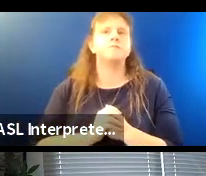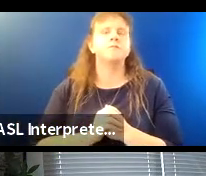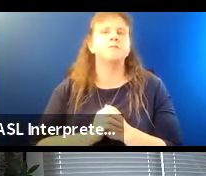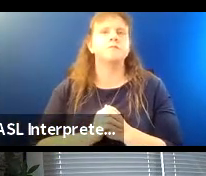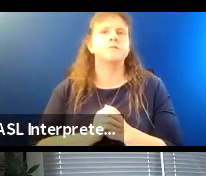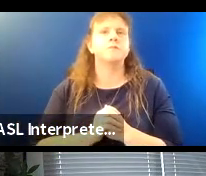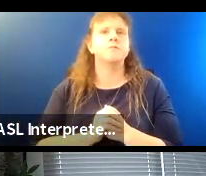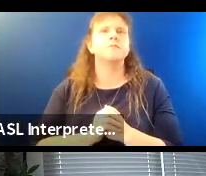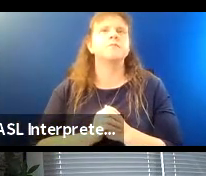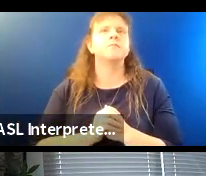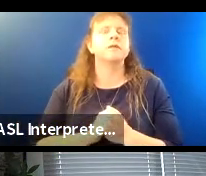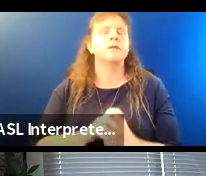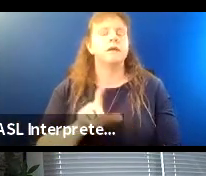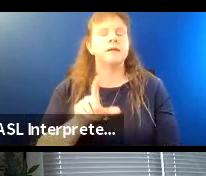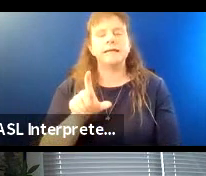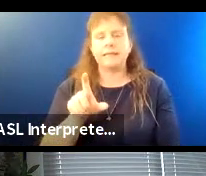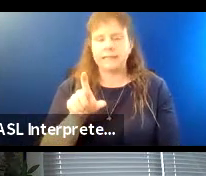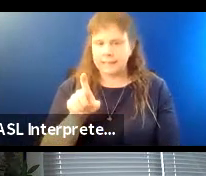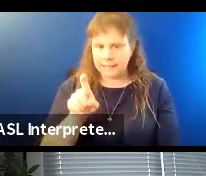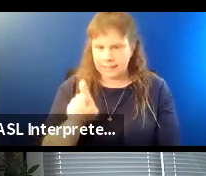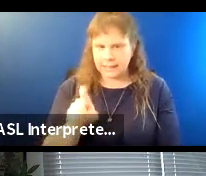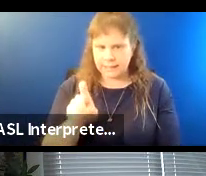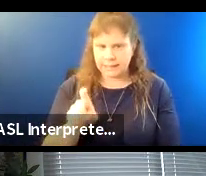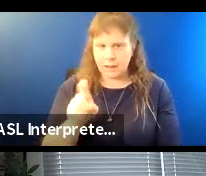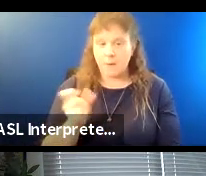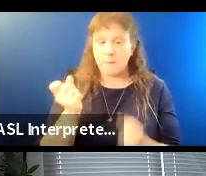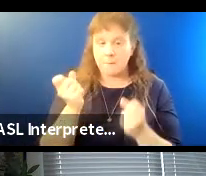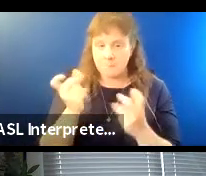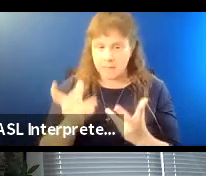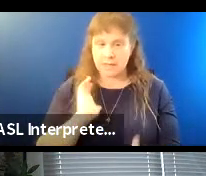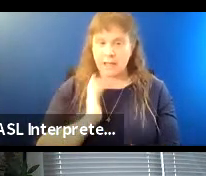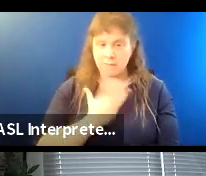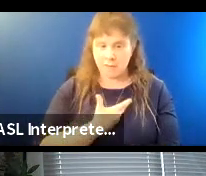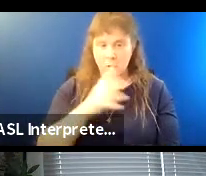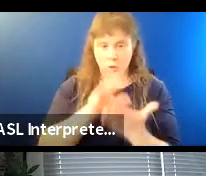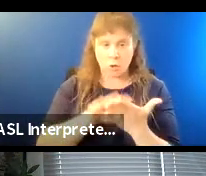to embed many of the learnings that we have